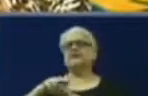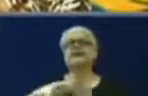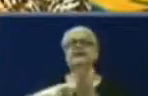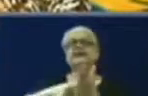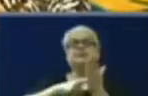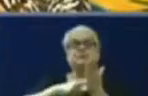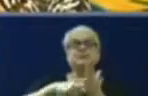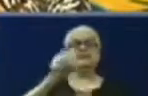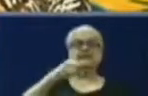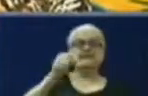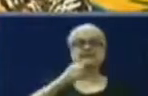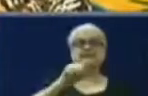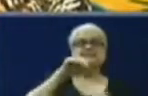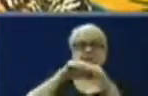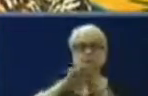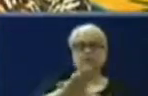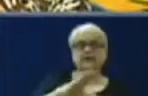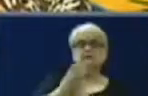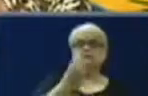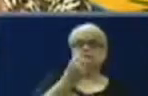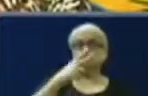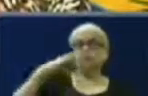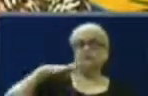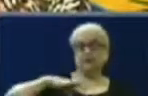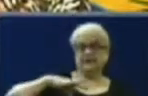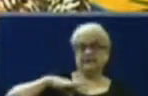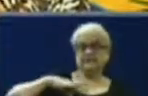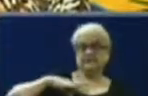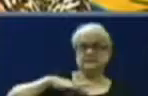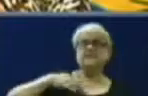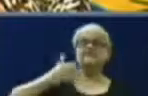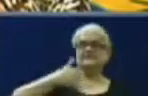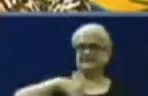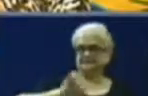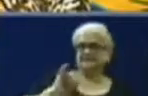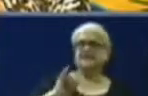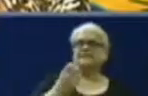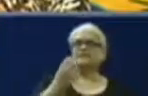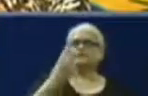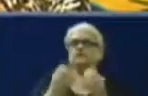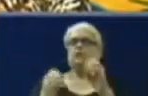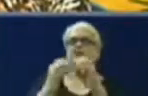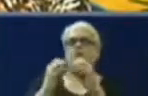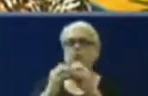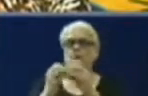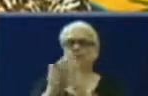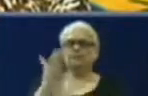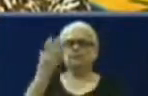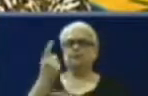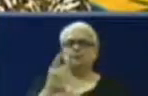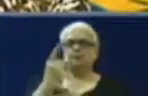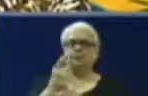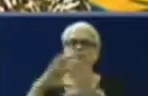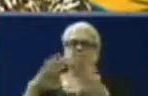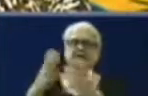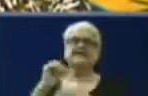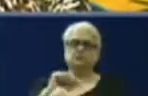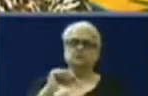High School, if they enter in with 12 credits, they still have to get the remaining 12 through the appropriate coursework.